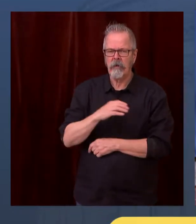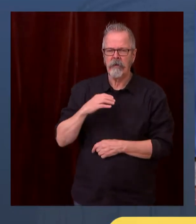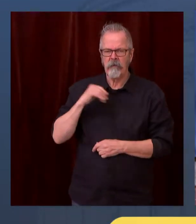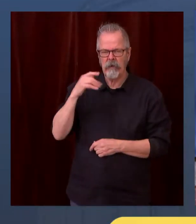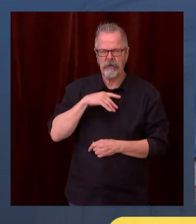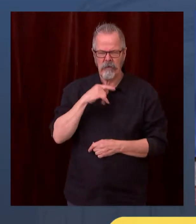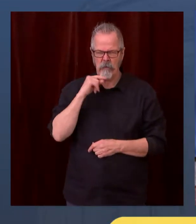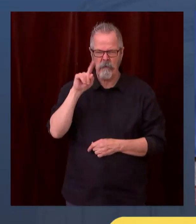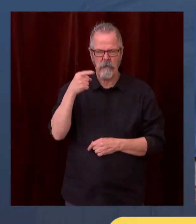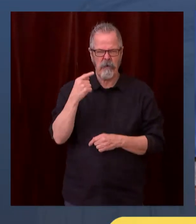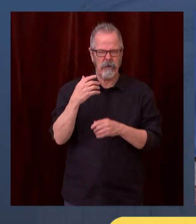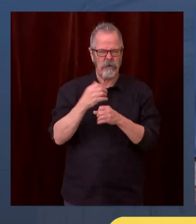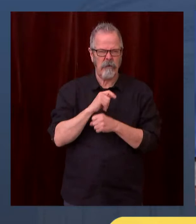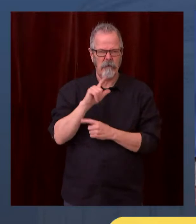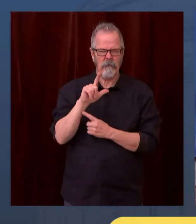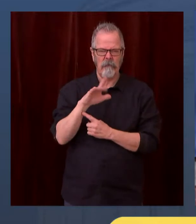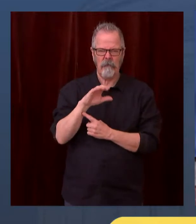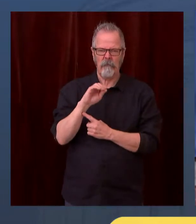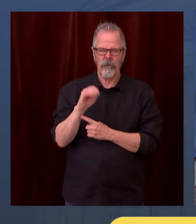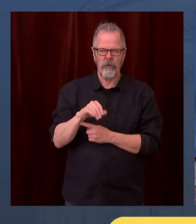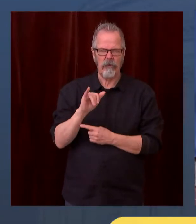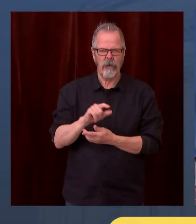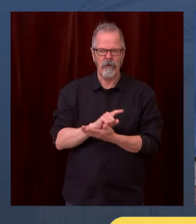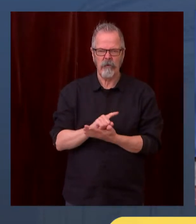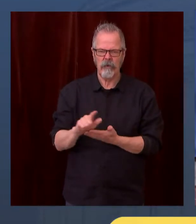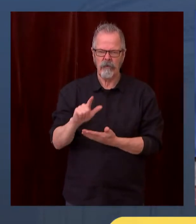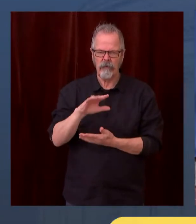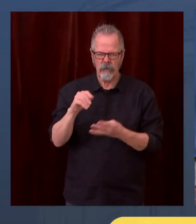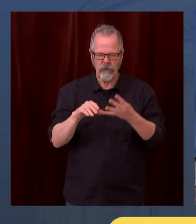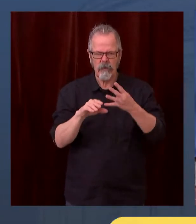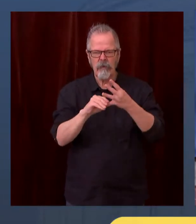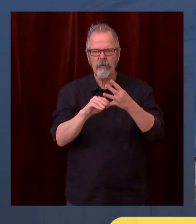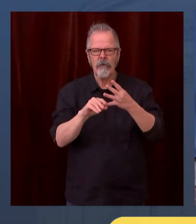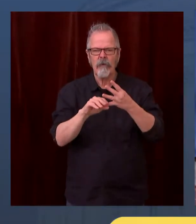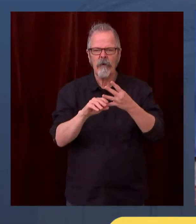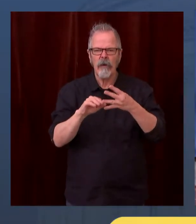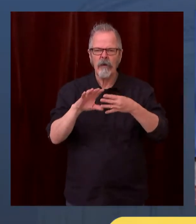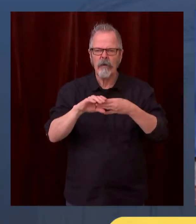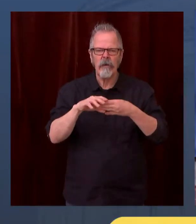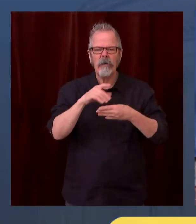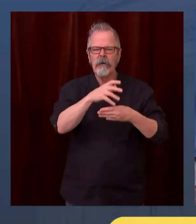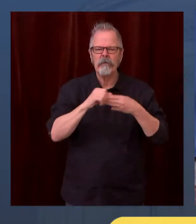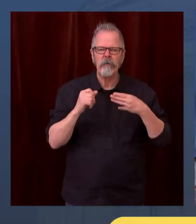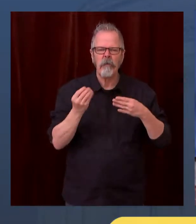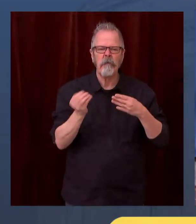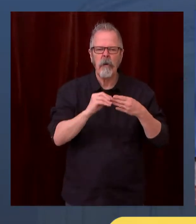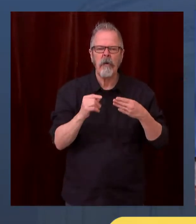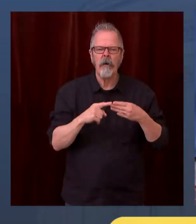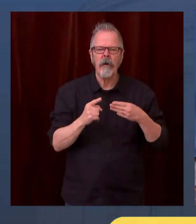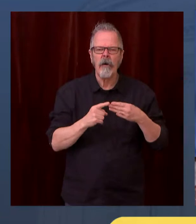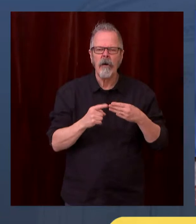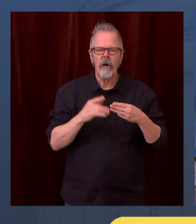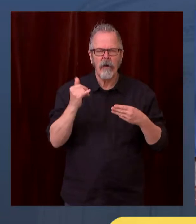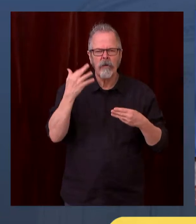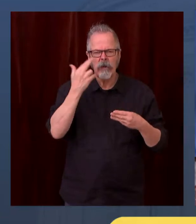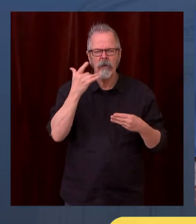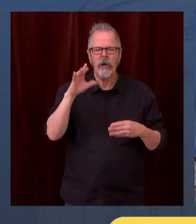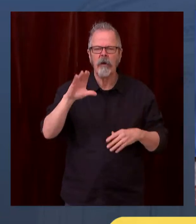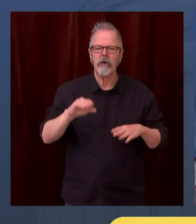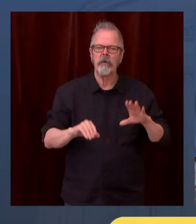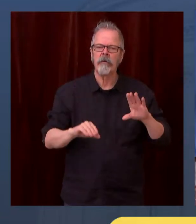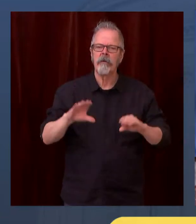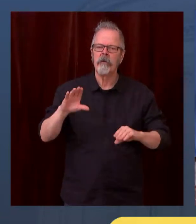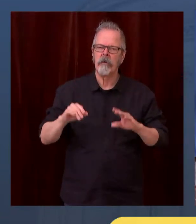week, but it turned out they got a lot more in that previous week, so that King County had actually had 32%, which is almost identical to their per capita numbers.